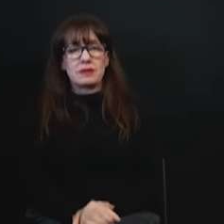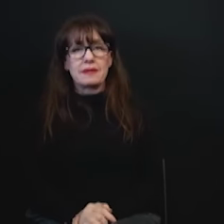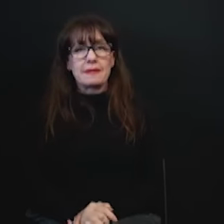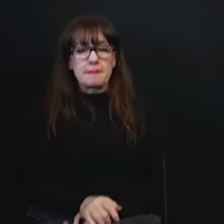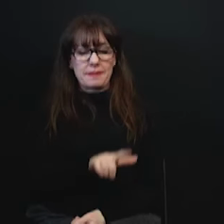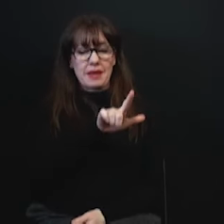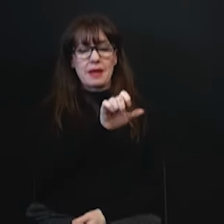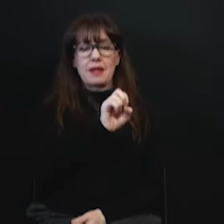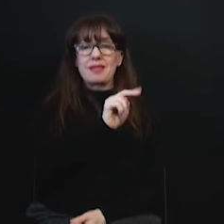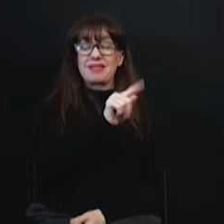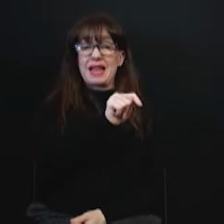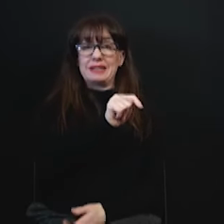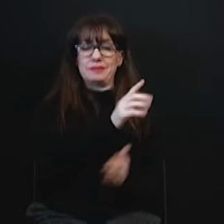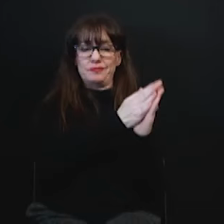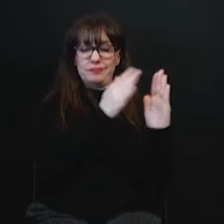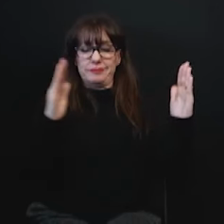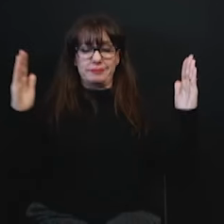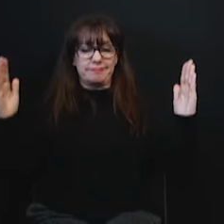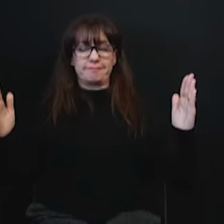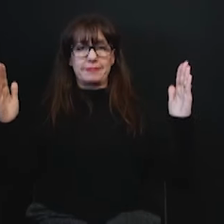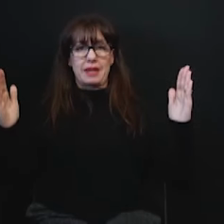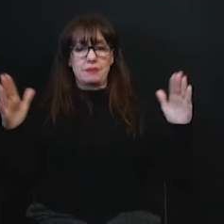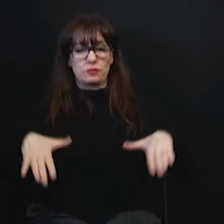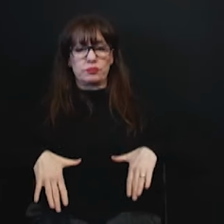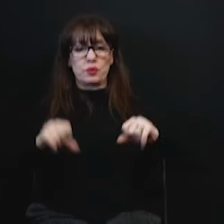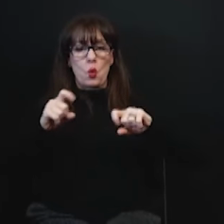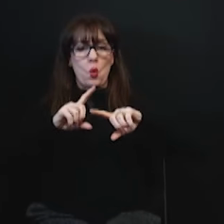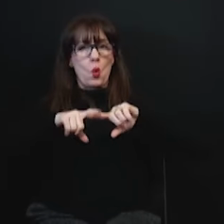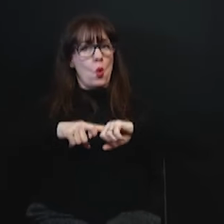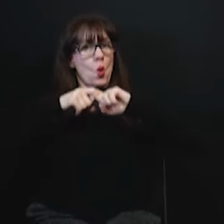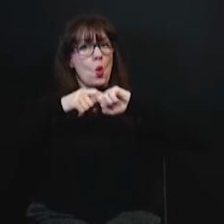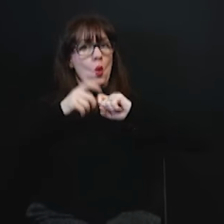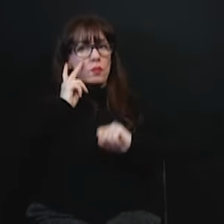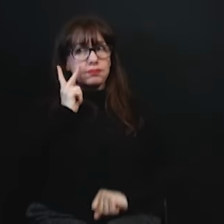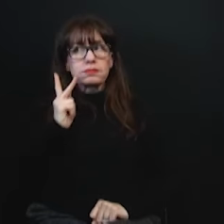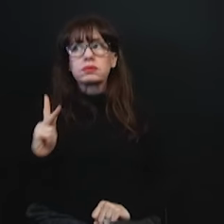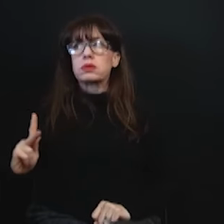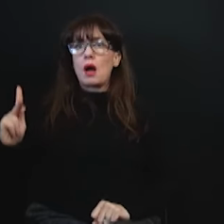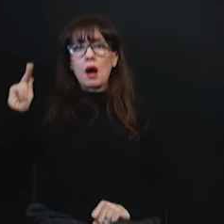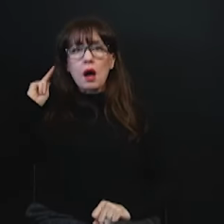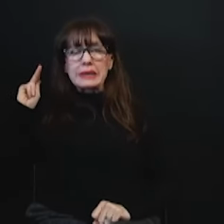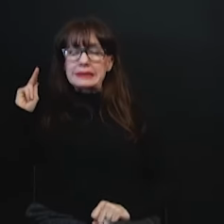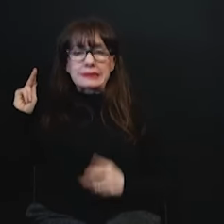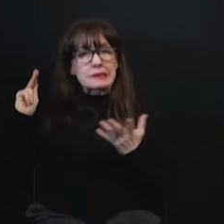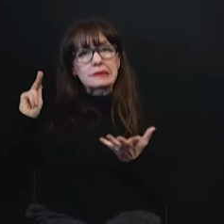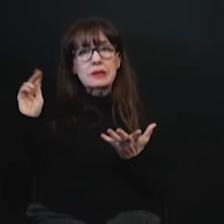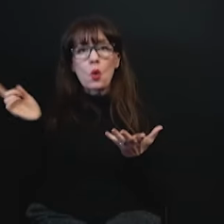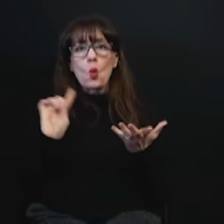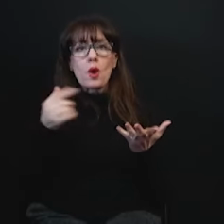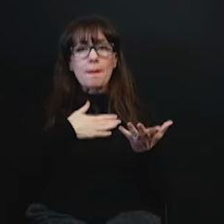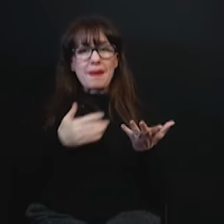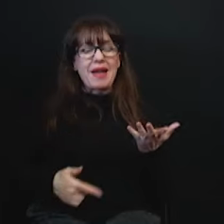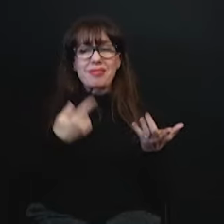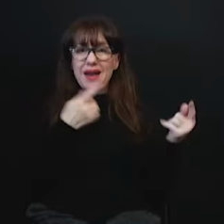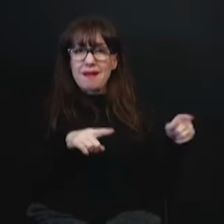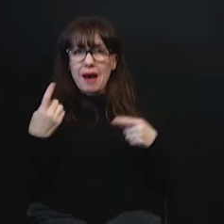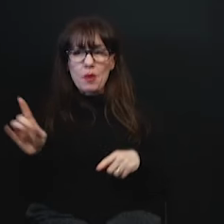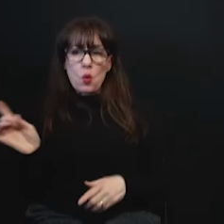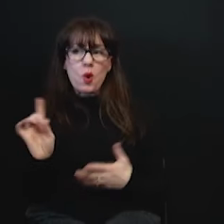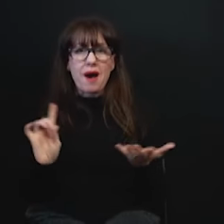Lent is a time to take stock and reflect and recognize, where is that happening in my life?